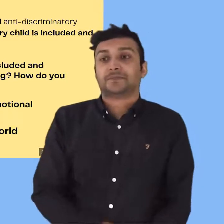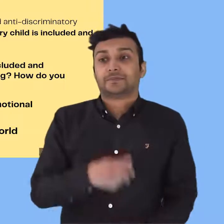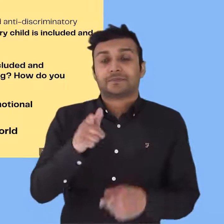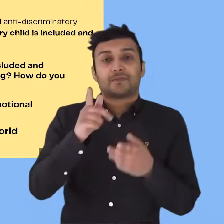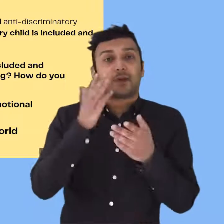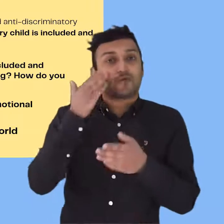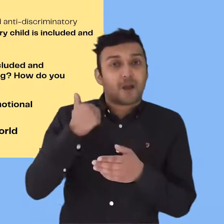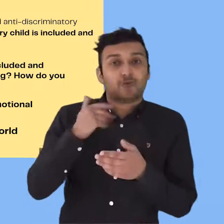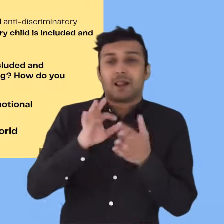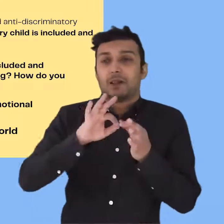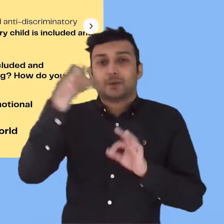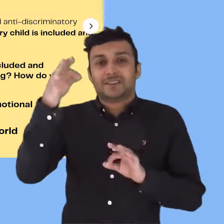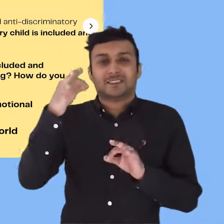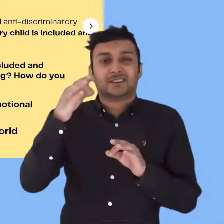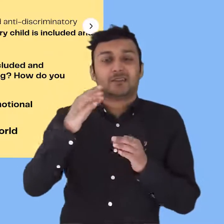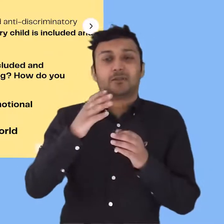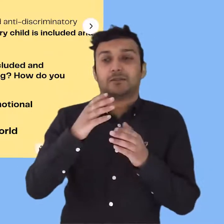diversity?